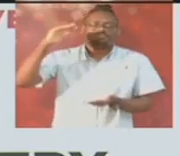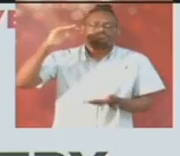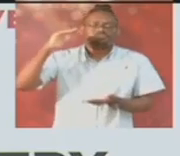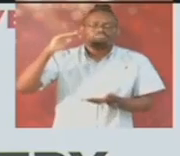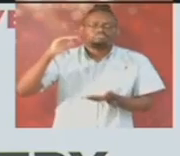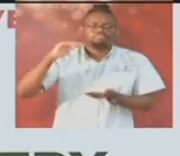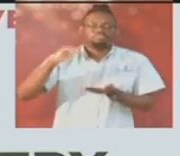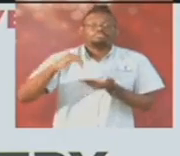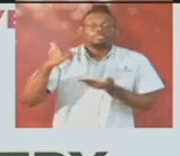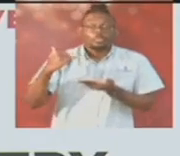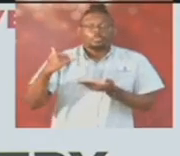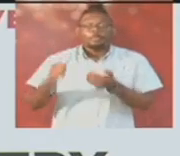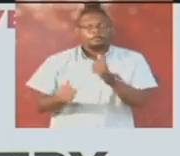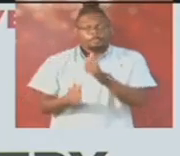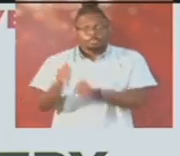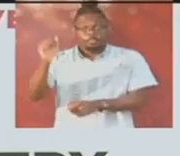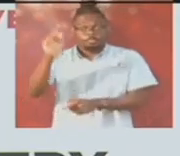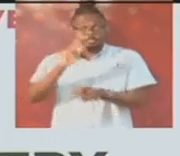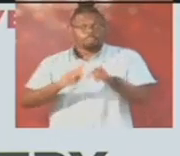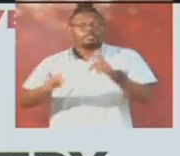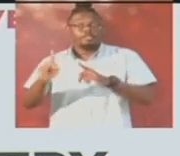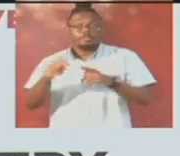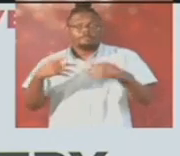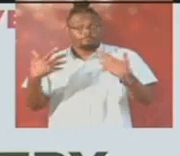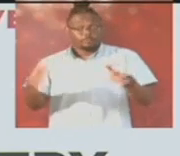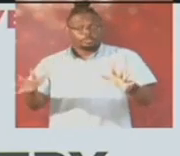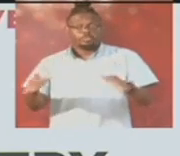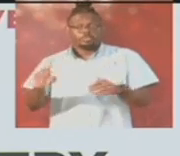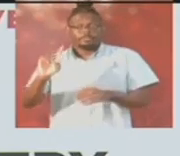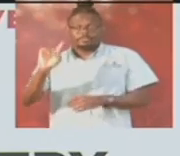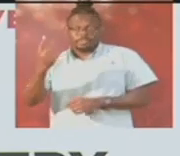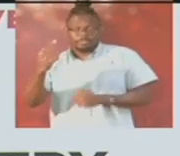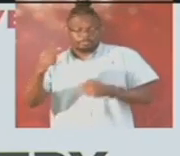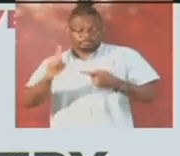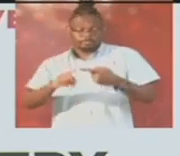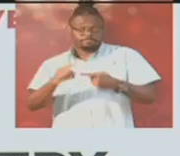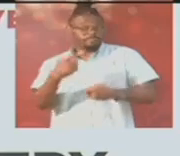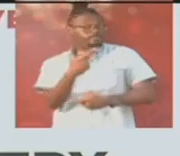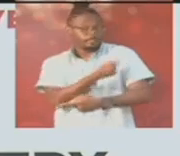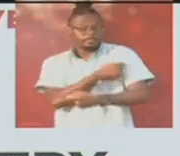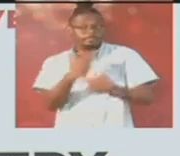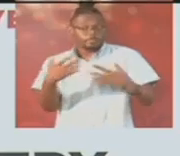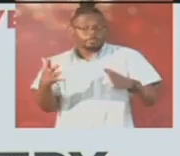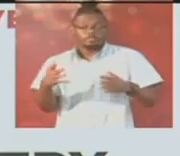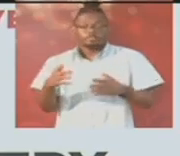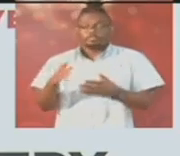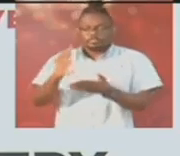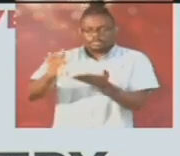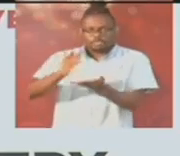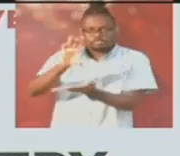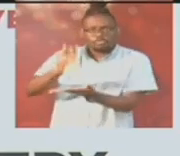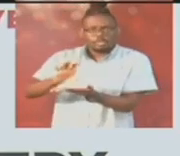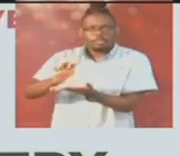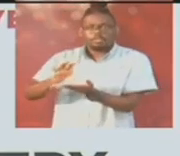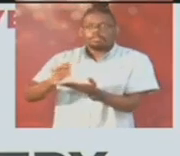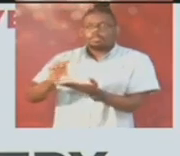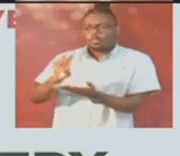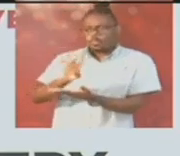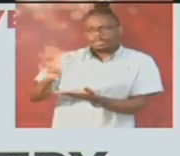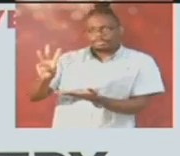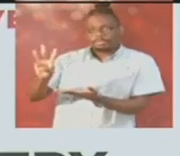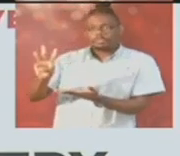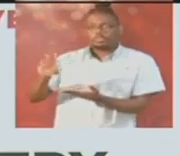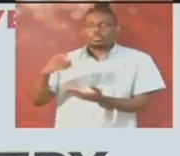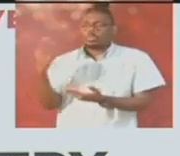gone down in ERHA, North Central RHA, Northwest RHA. Just Tobago